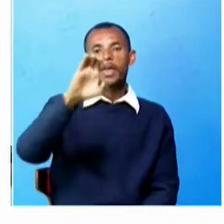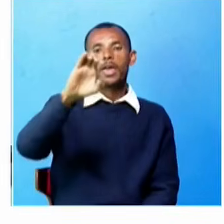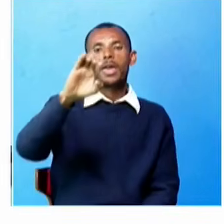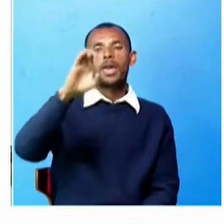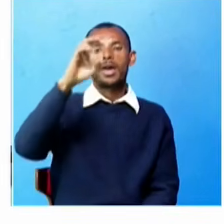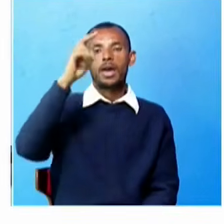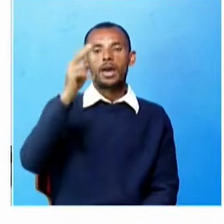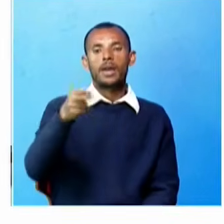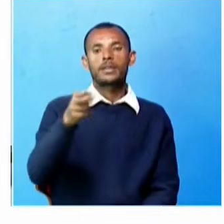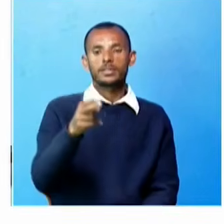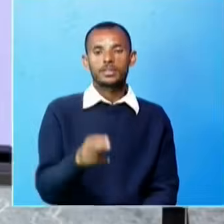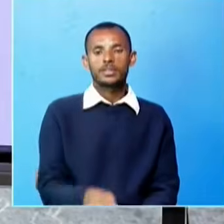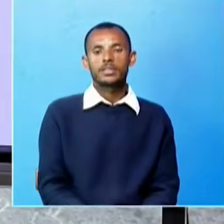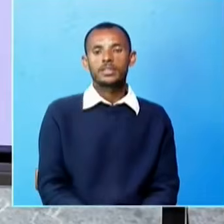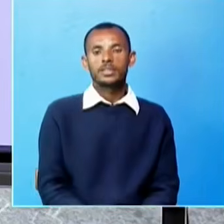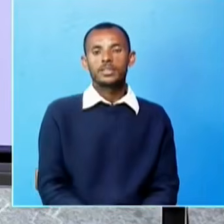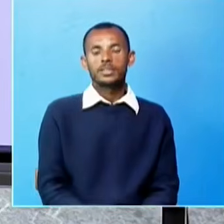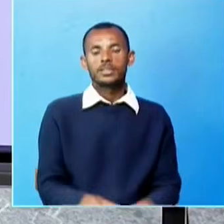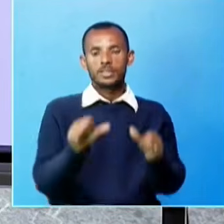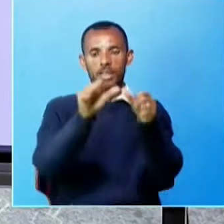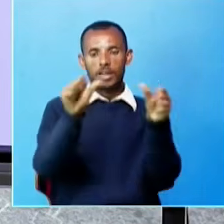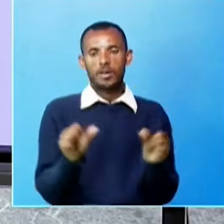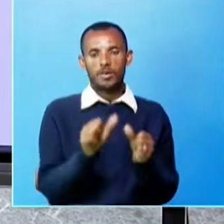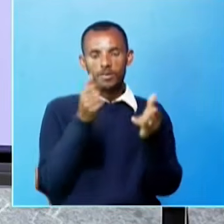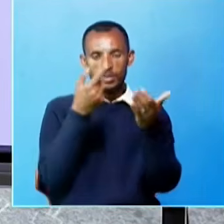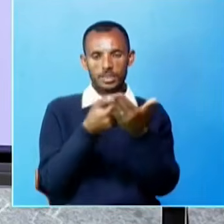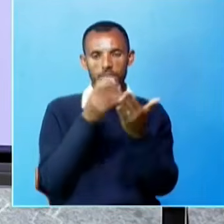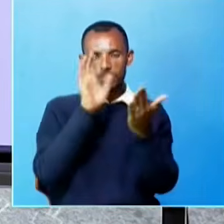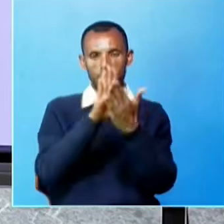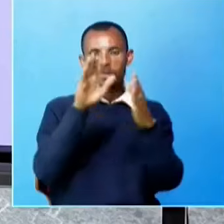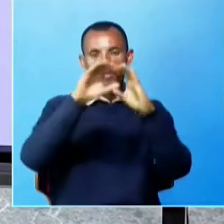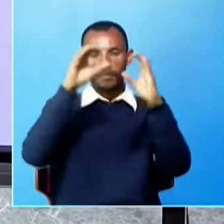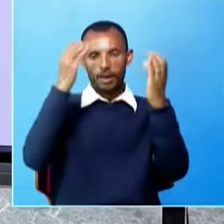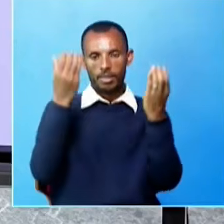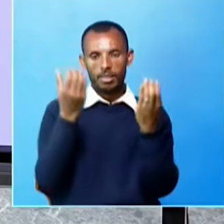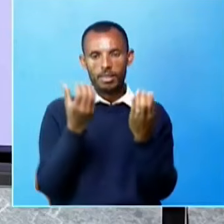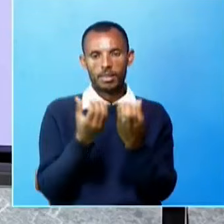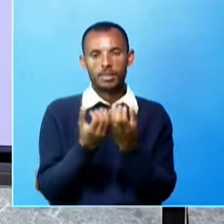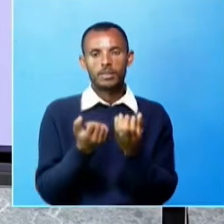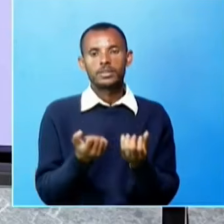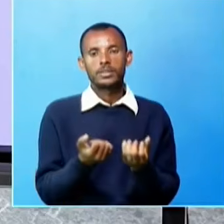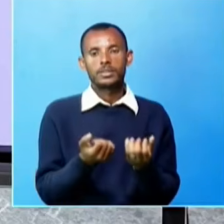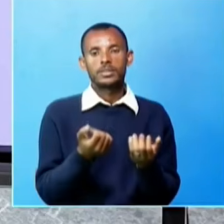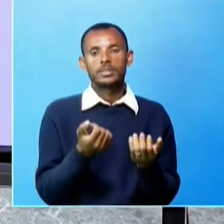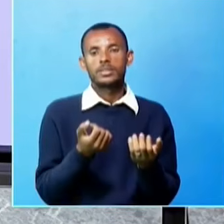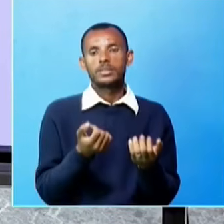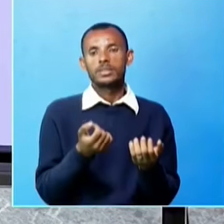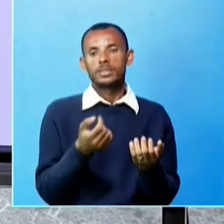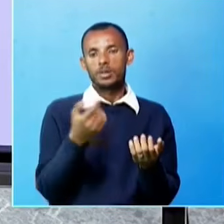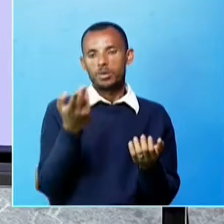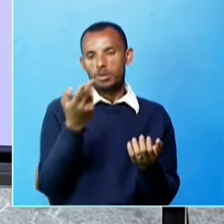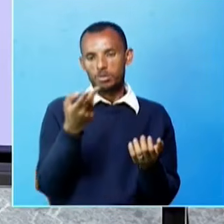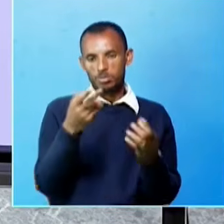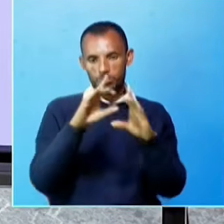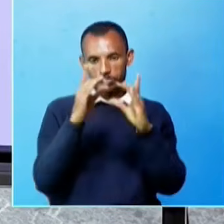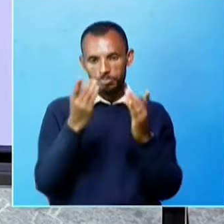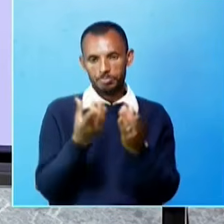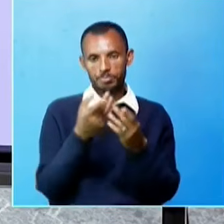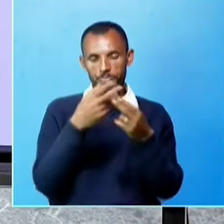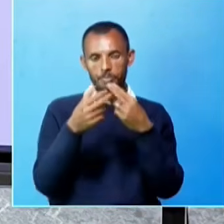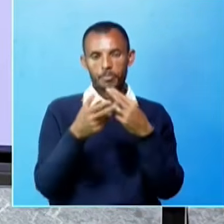EH. Okay, the area of this front part is this part times this part.